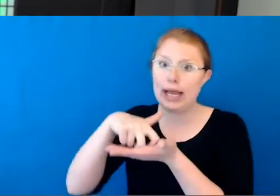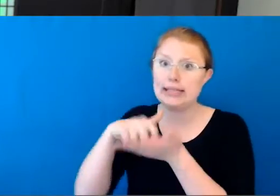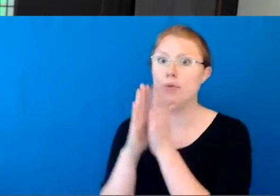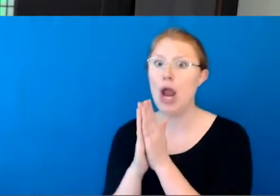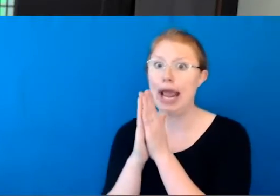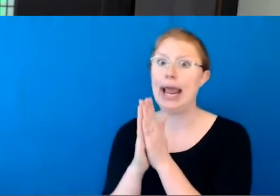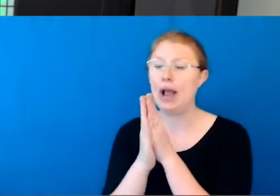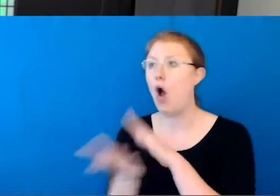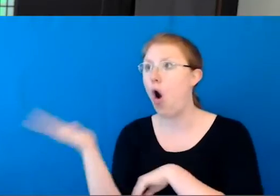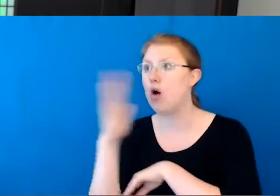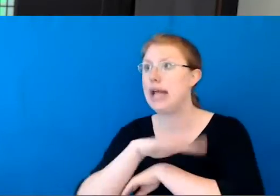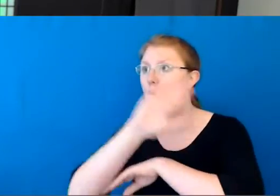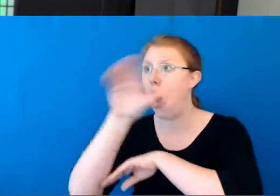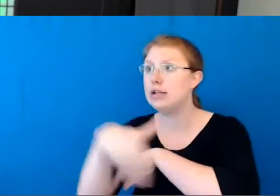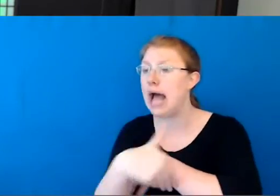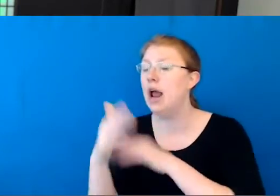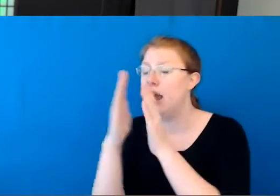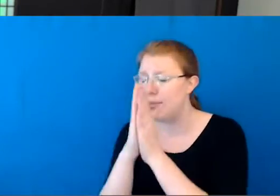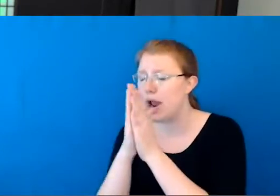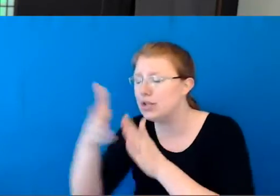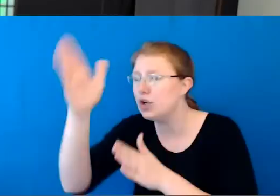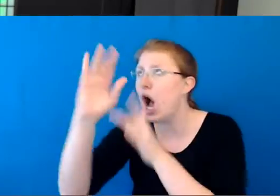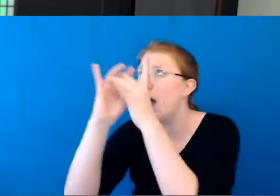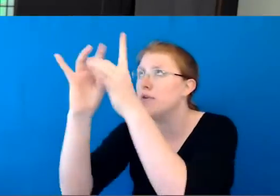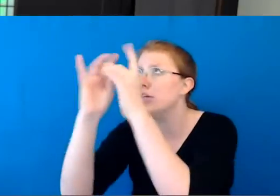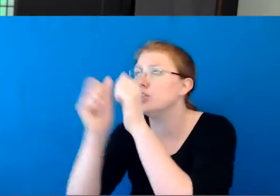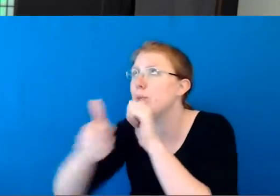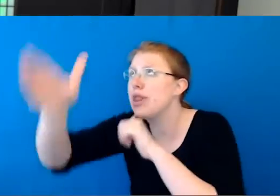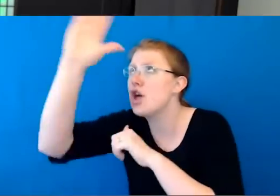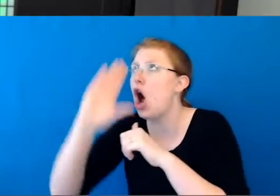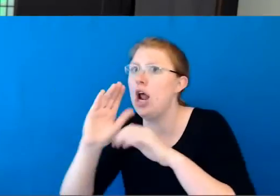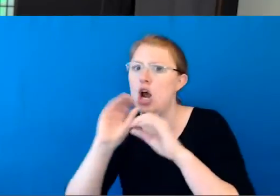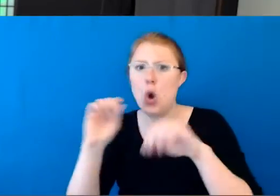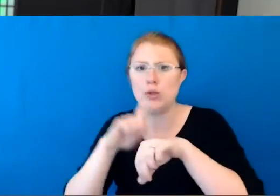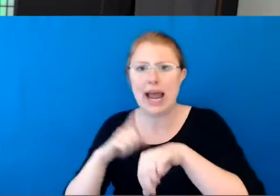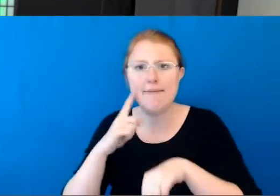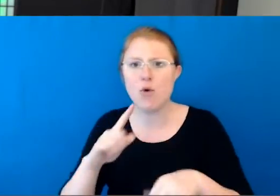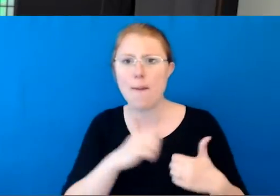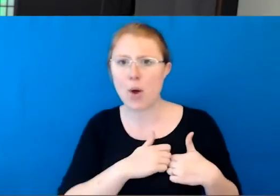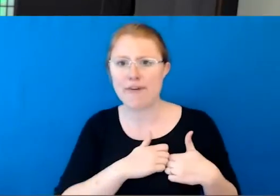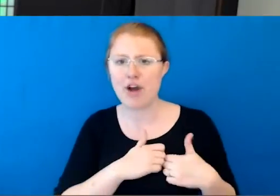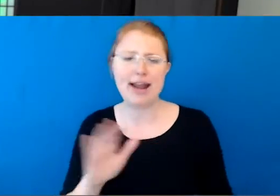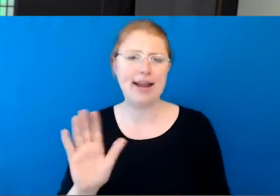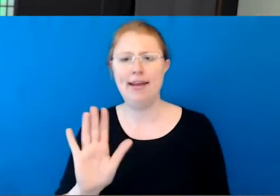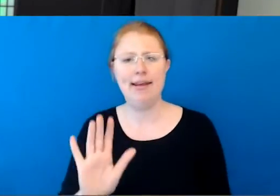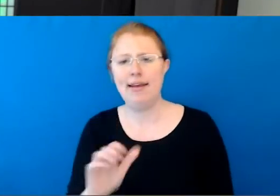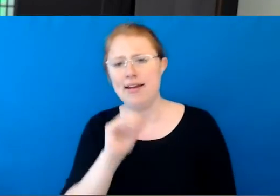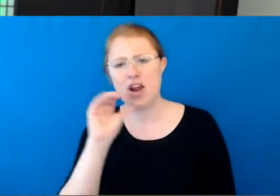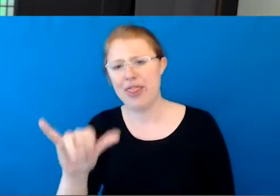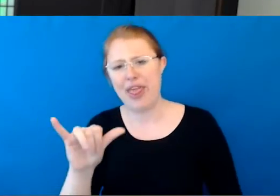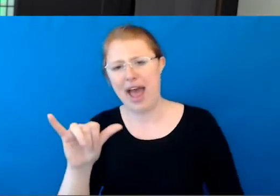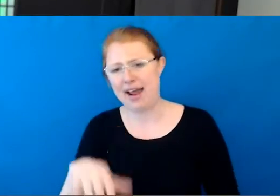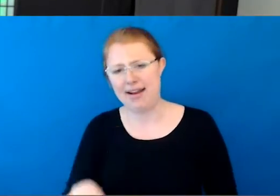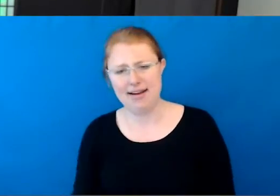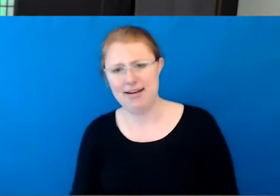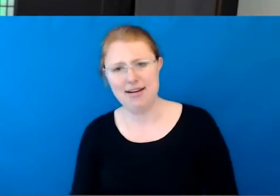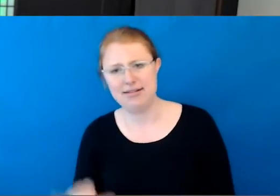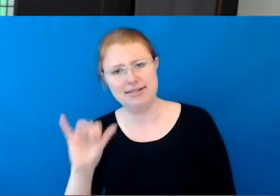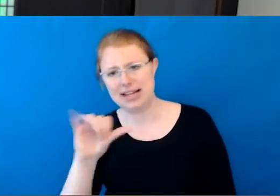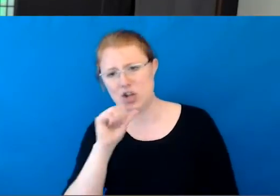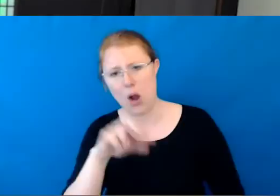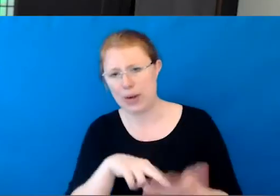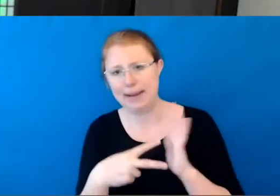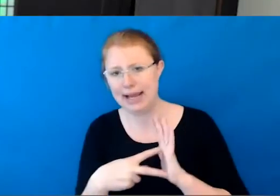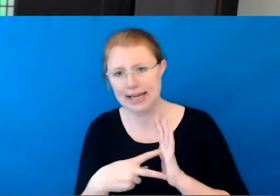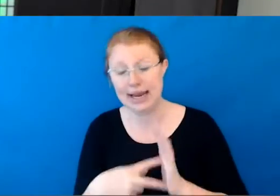spiritual that, you know, it's hard to actually have a relationship with that person. But a virtuous woman is